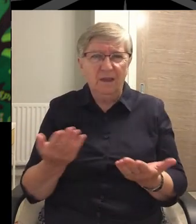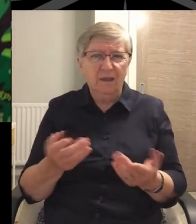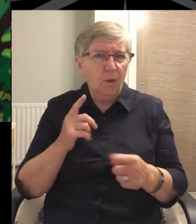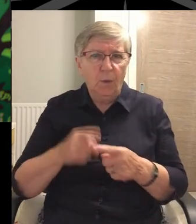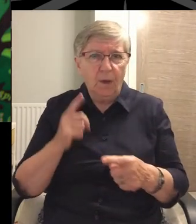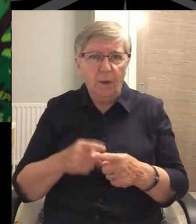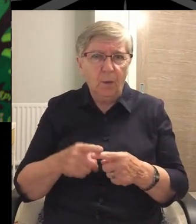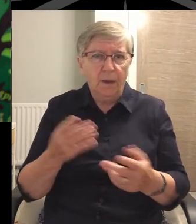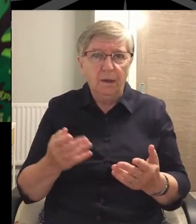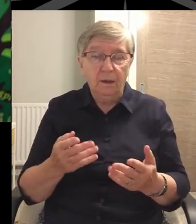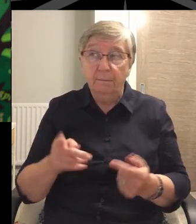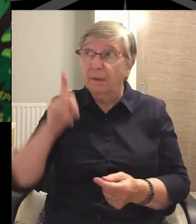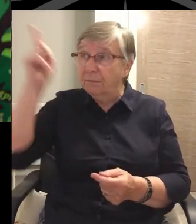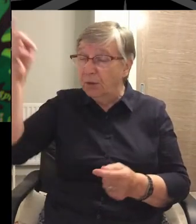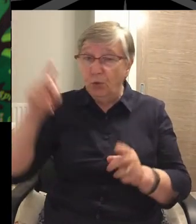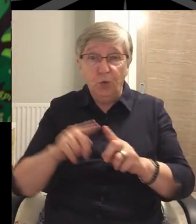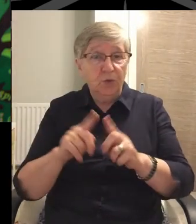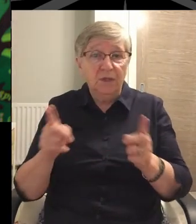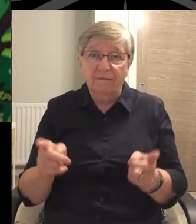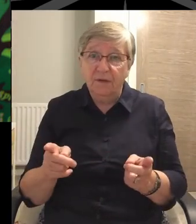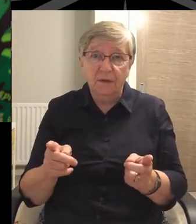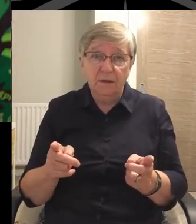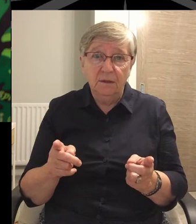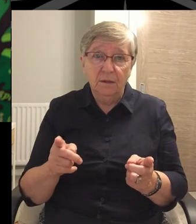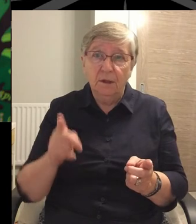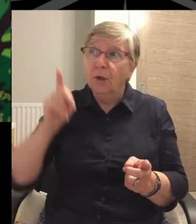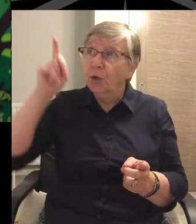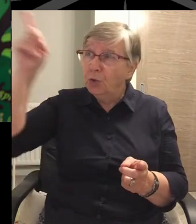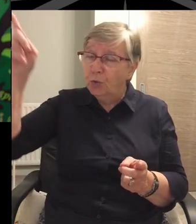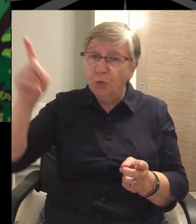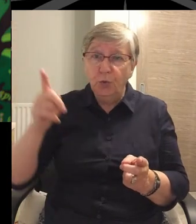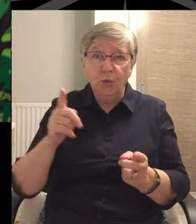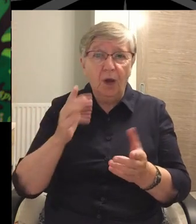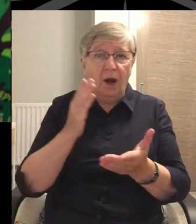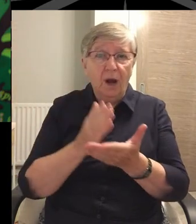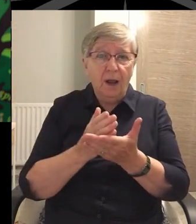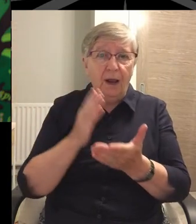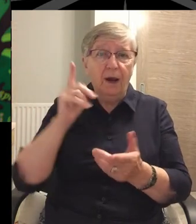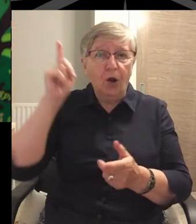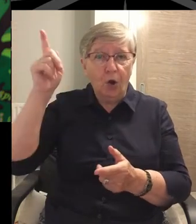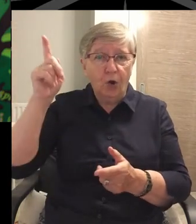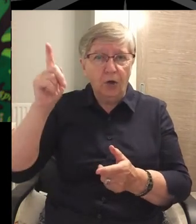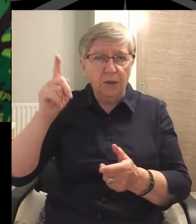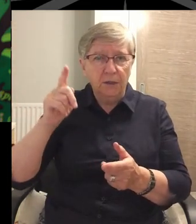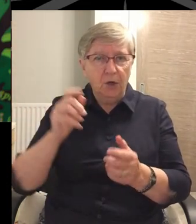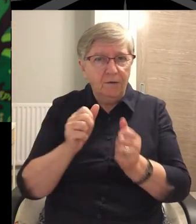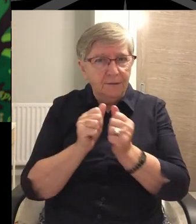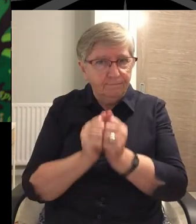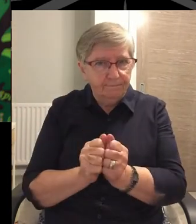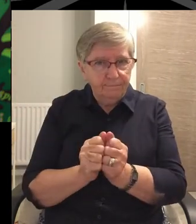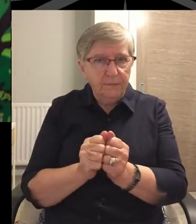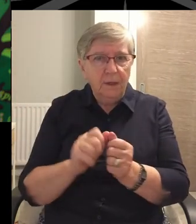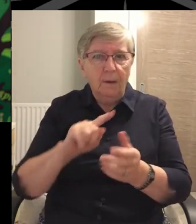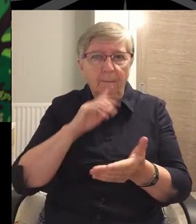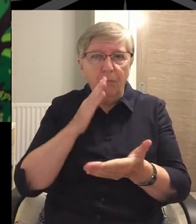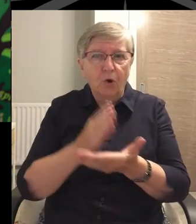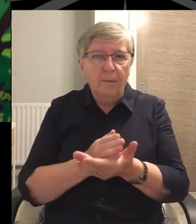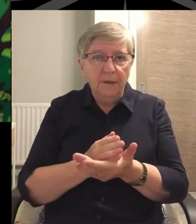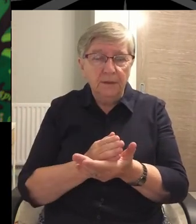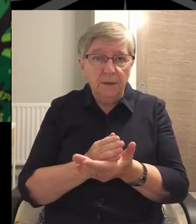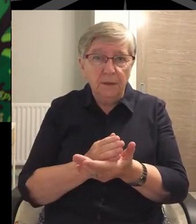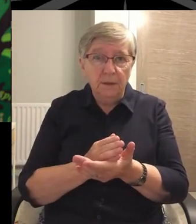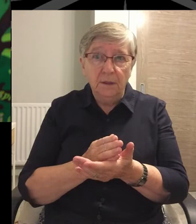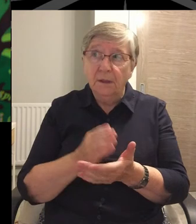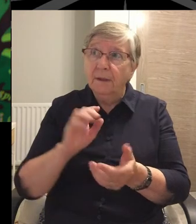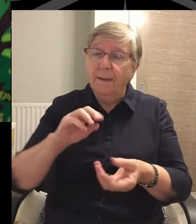But Lord, you are different from that. You are a God of the binding promise, a God who has made covenant with those you